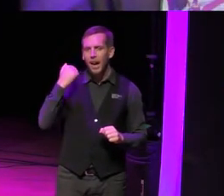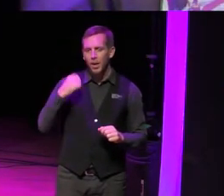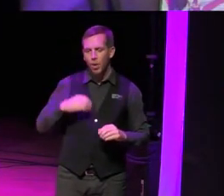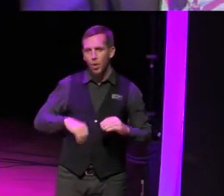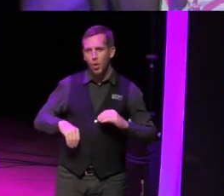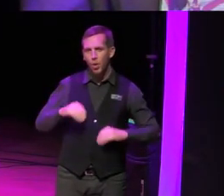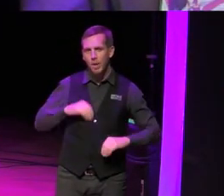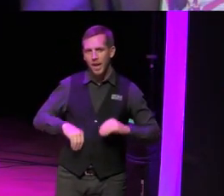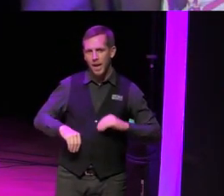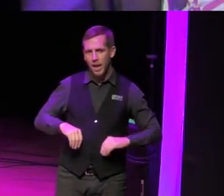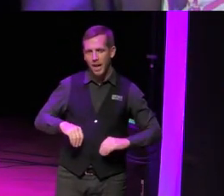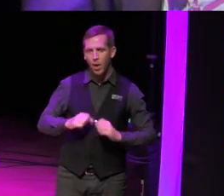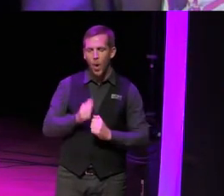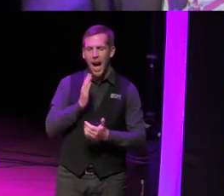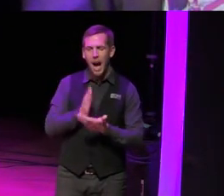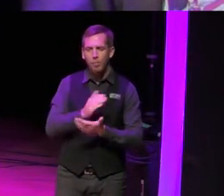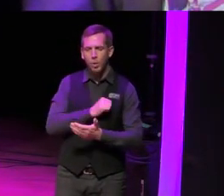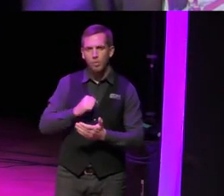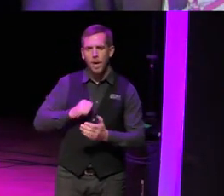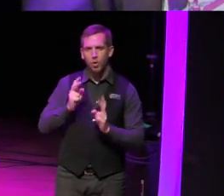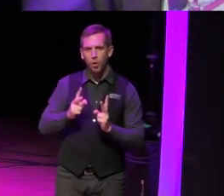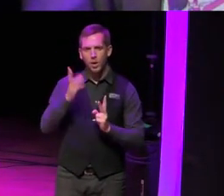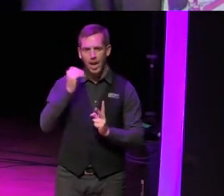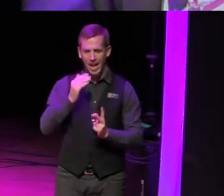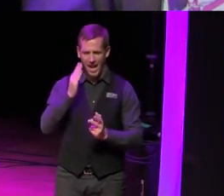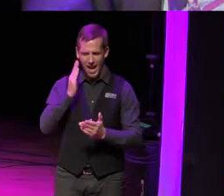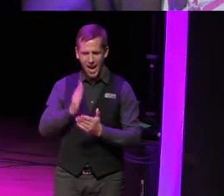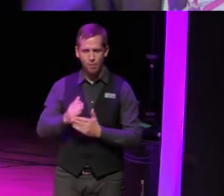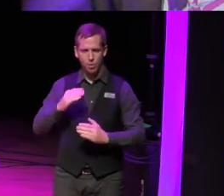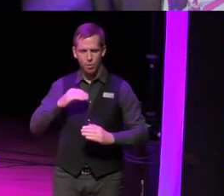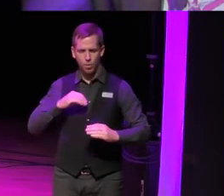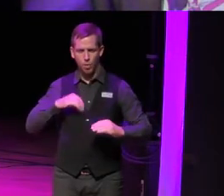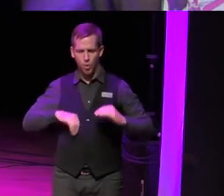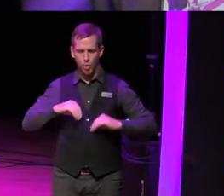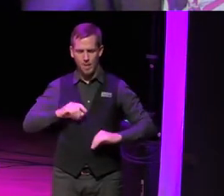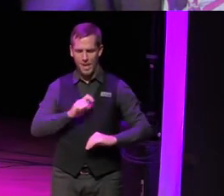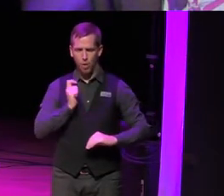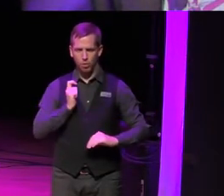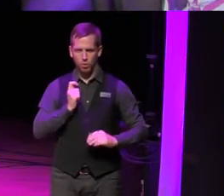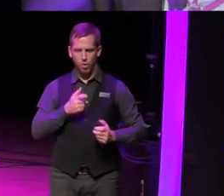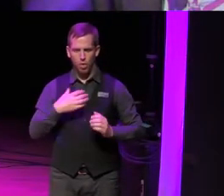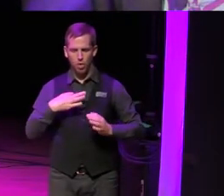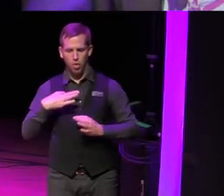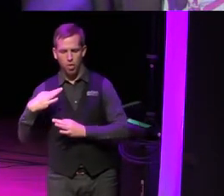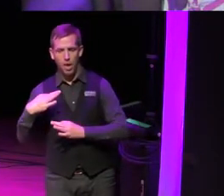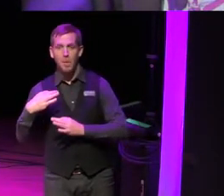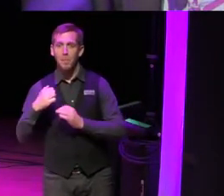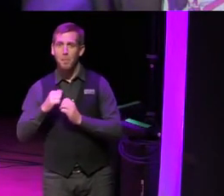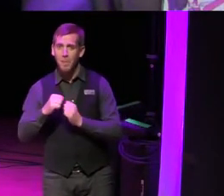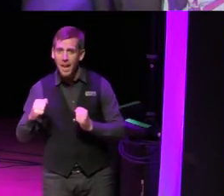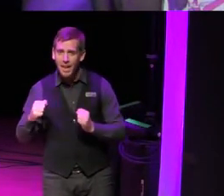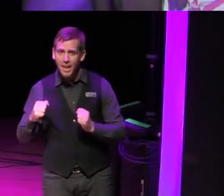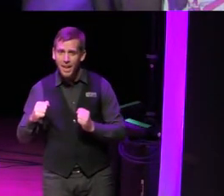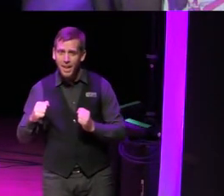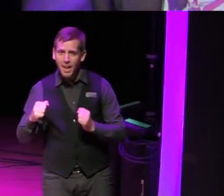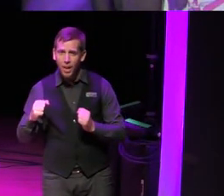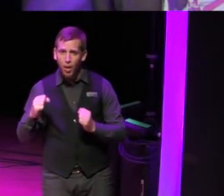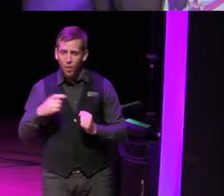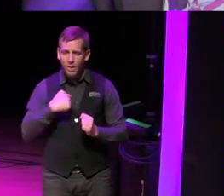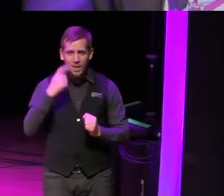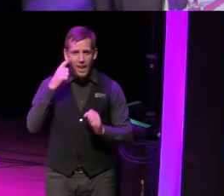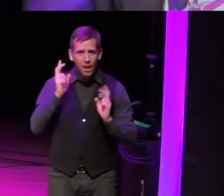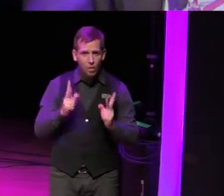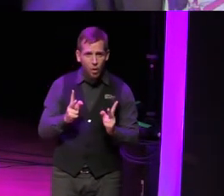to corrupt absolute. The problem, Hannah, is that when we say power corrupts, we're allowing the corrupt to say